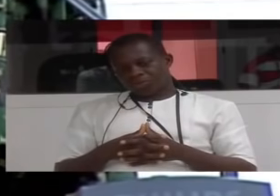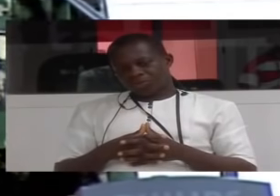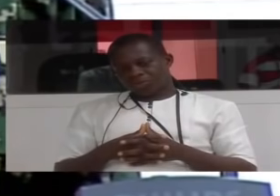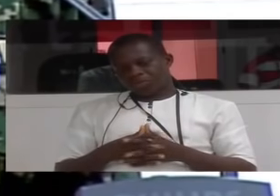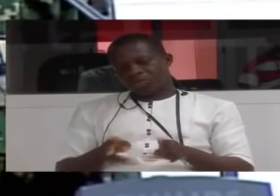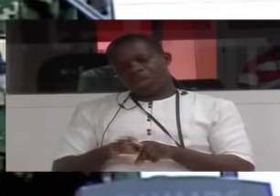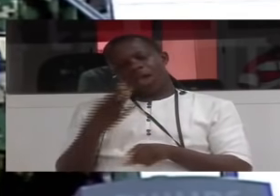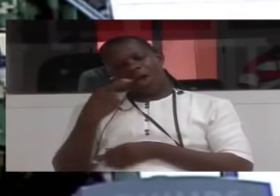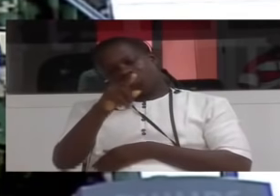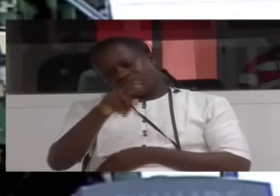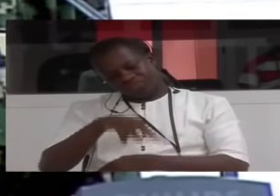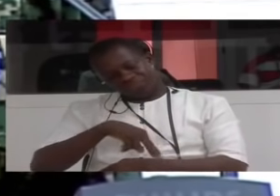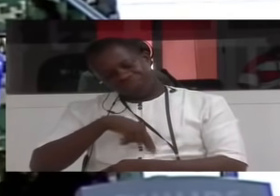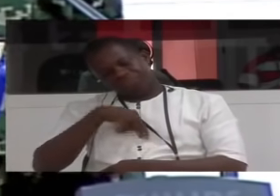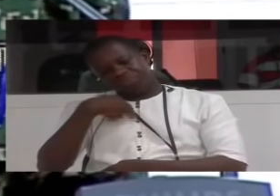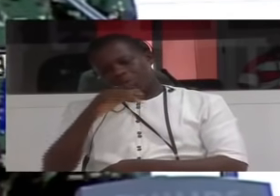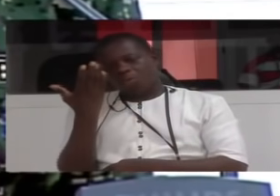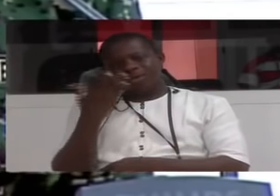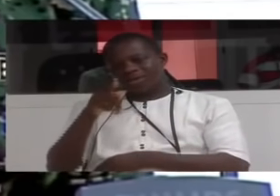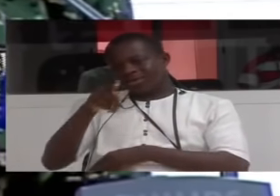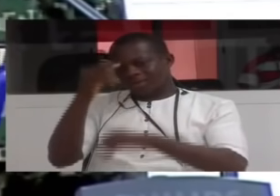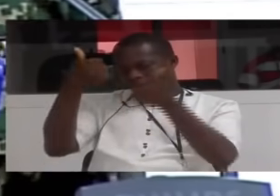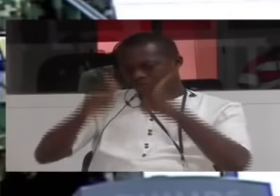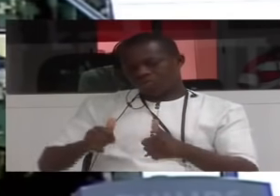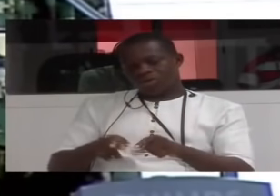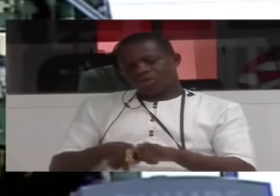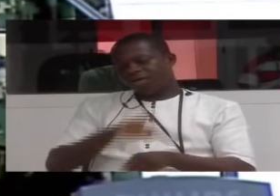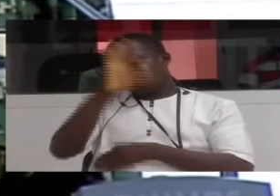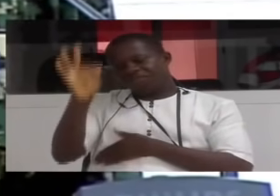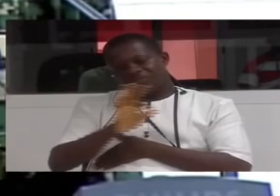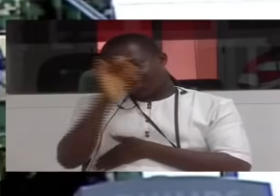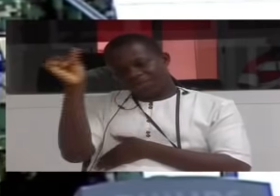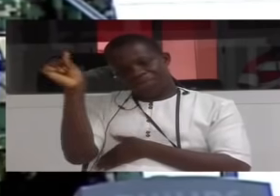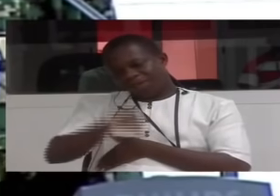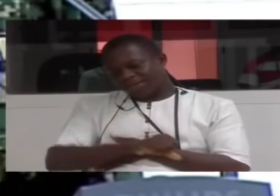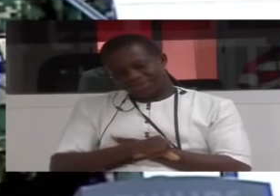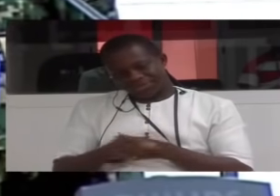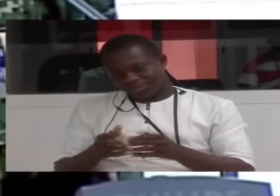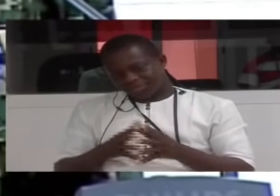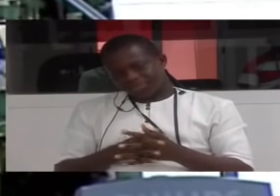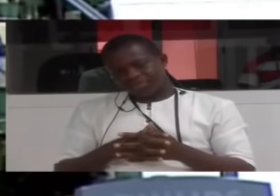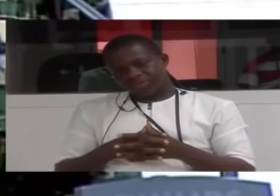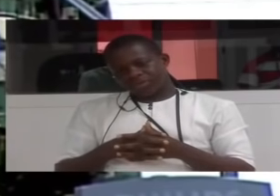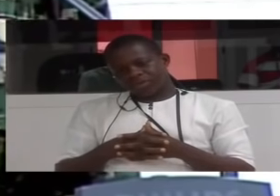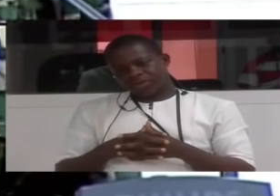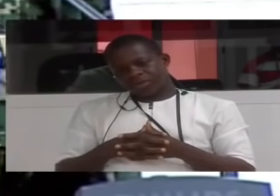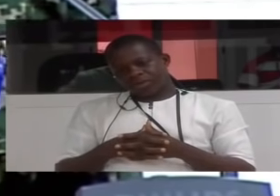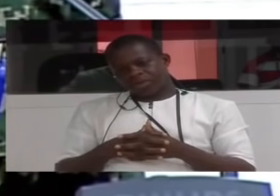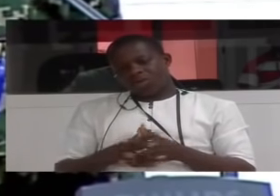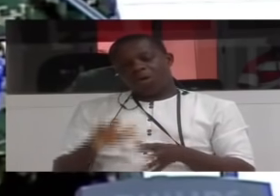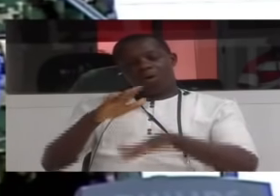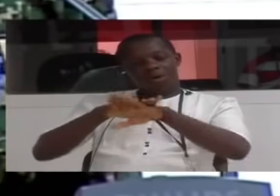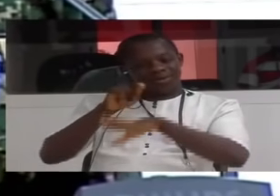How did you feel when that happened? Very bad. Naka nga ko gisse, naka nga ko jele bi lolu hewe. Bes